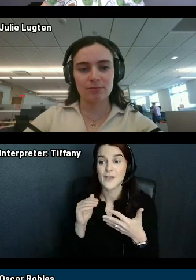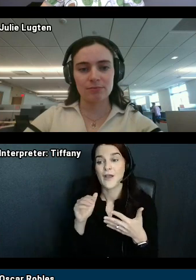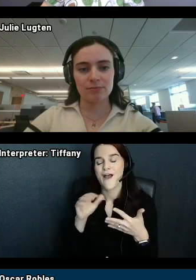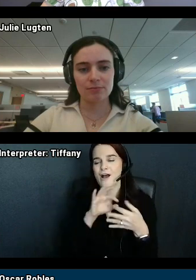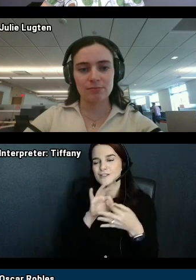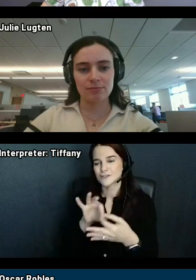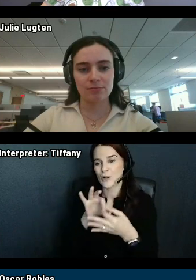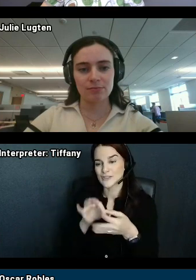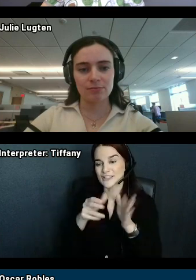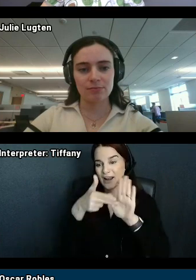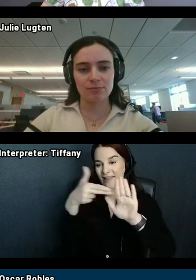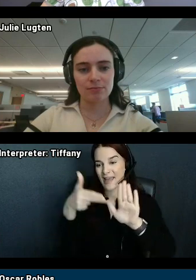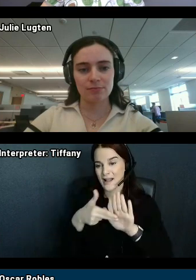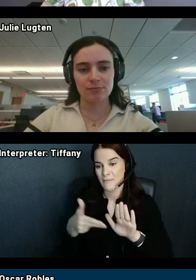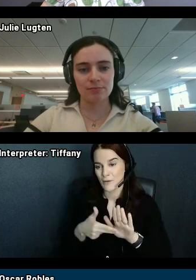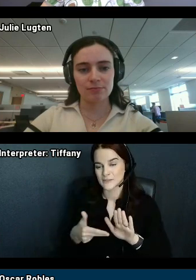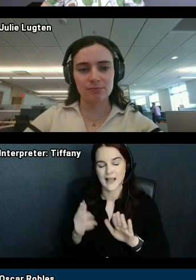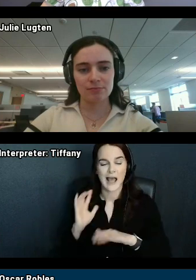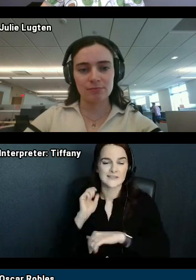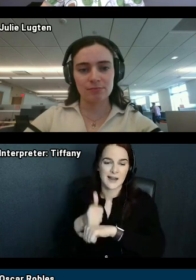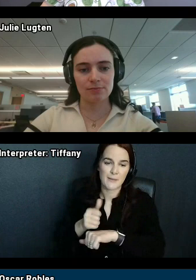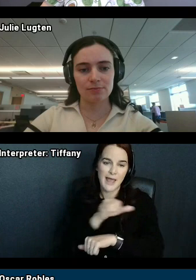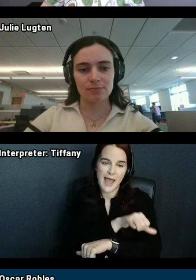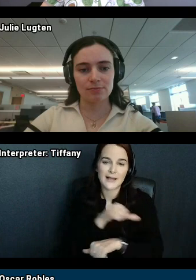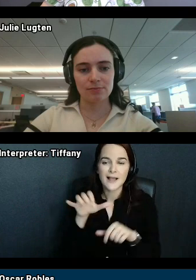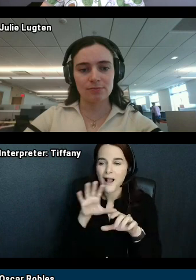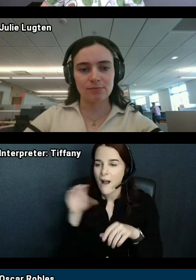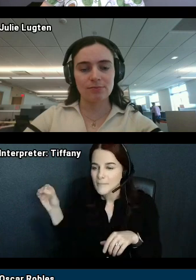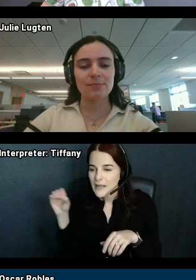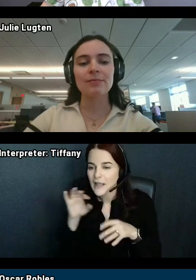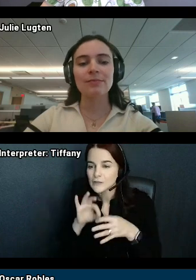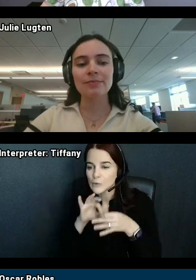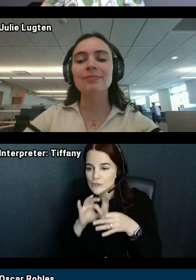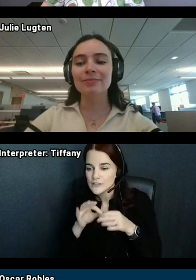So I set this one up as a company association label.